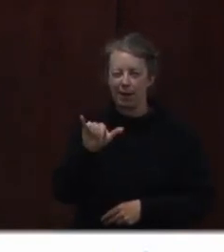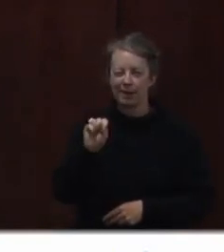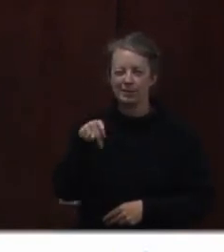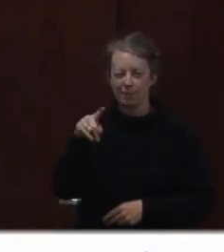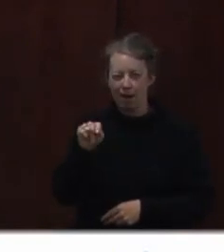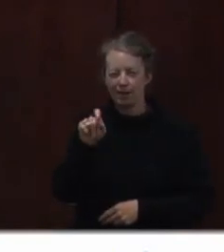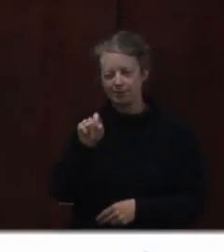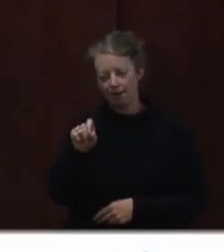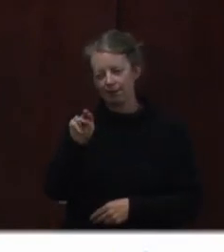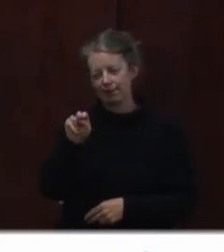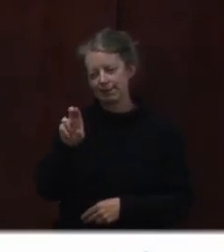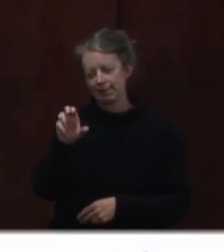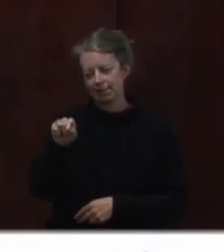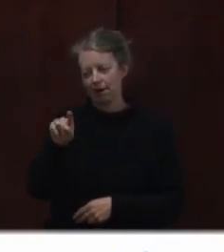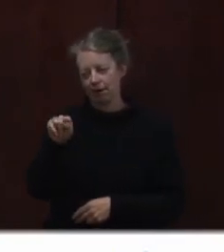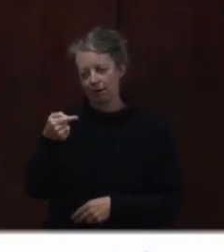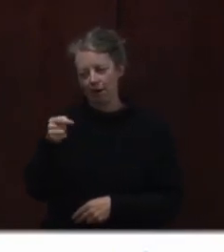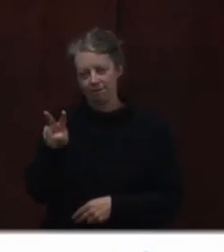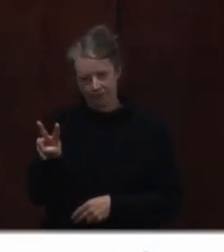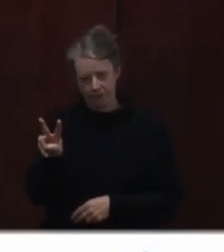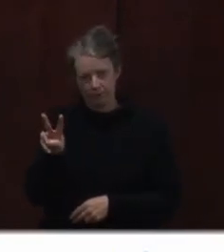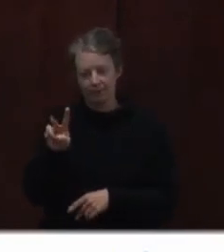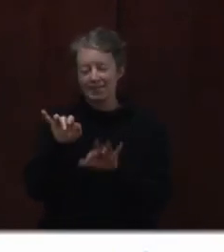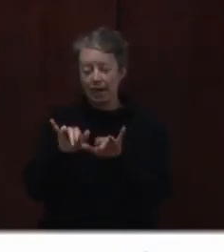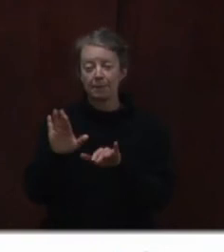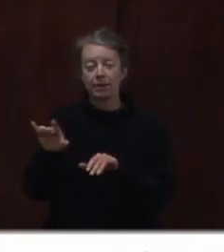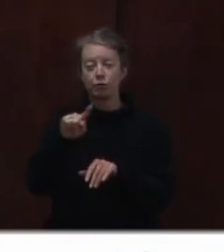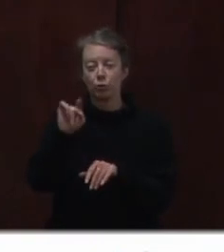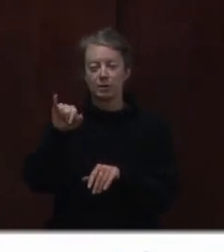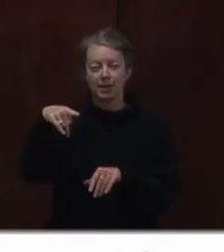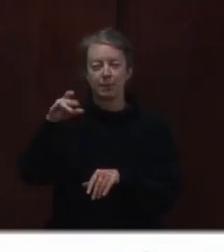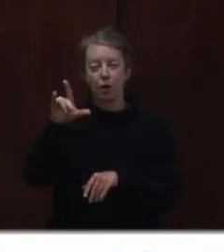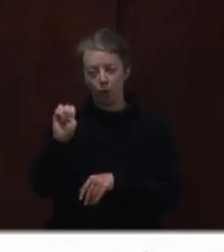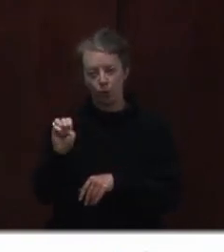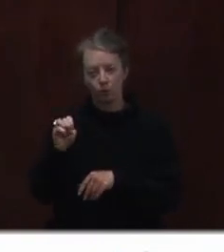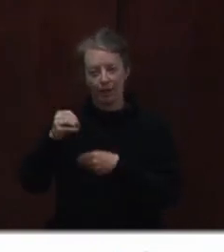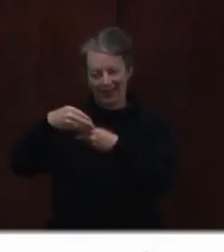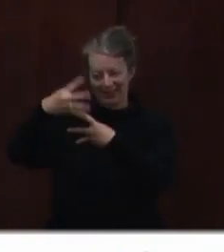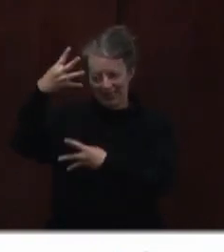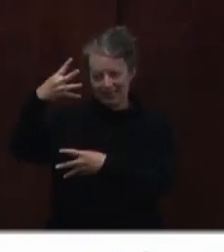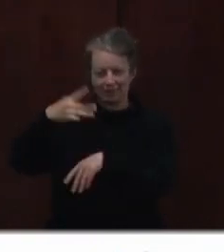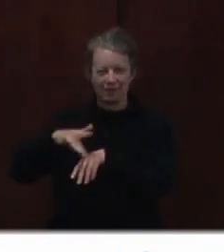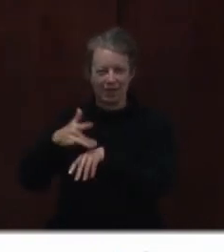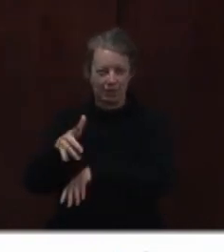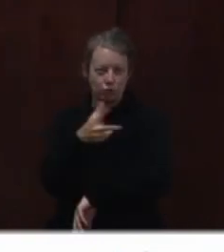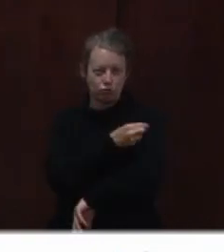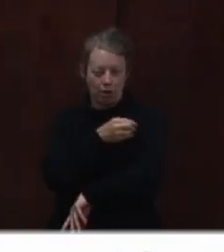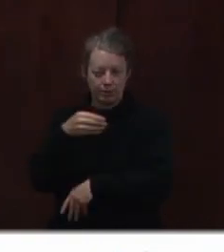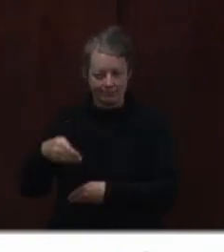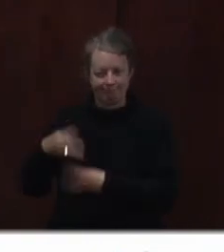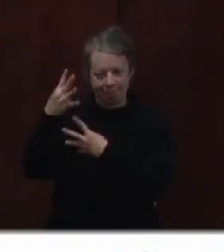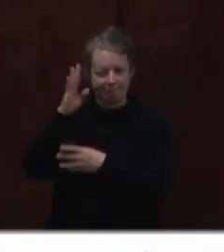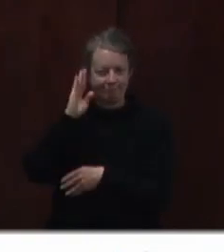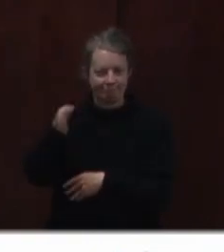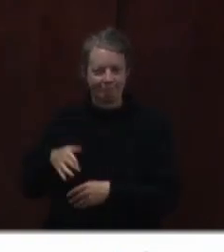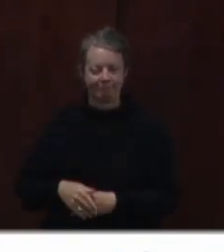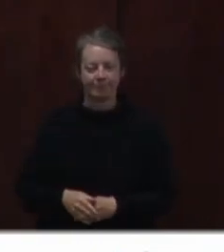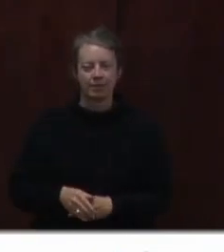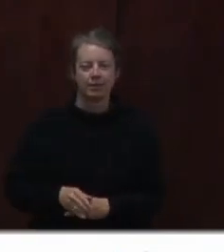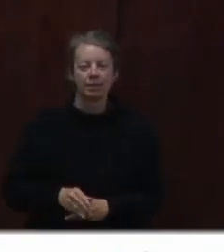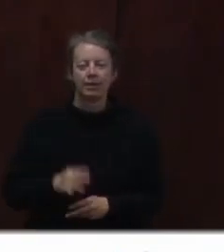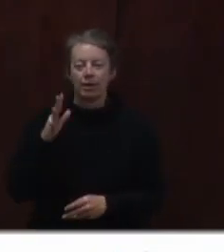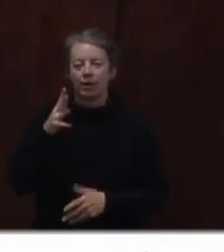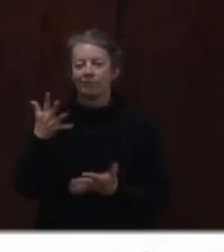myspot.nc.gov and they can put in their zip code and find a list of providers in their area that are approved